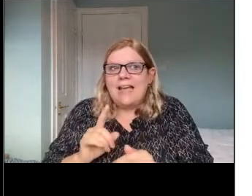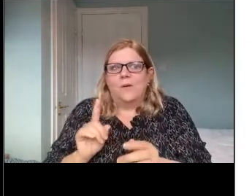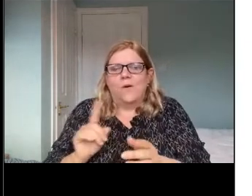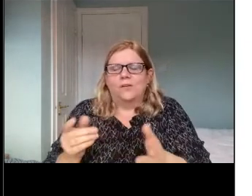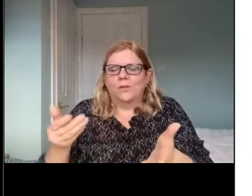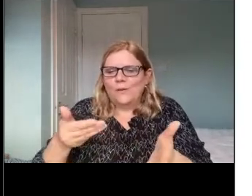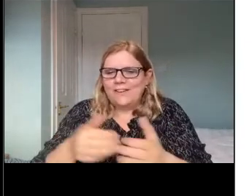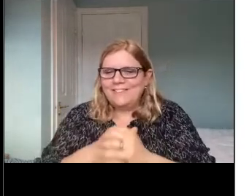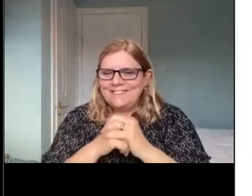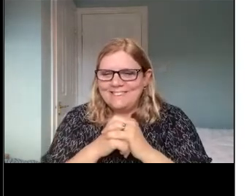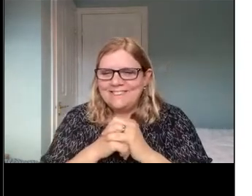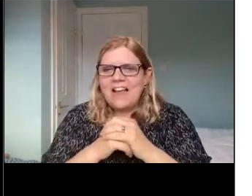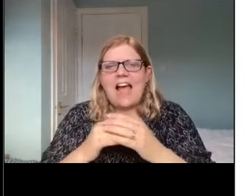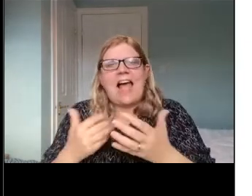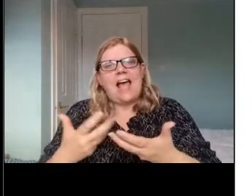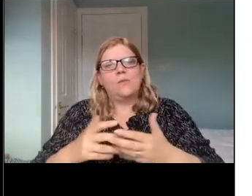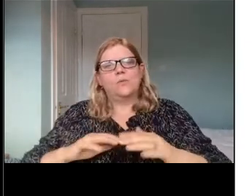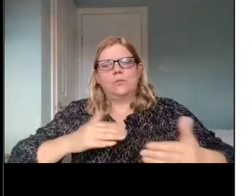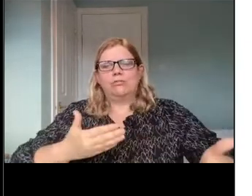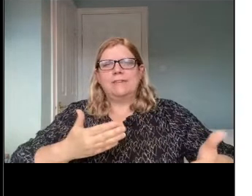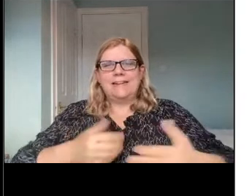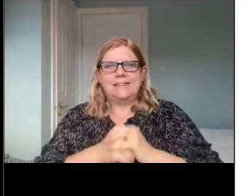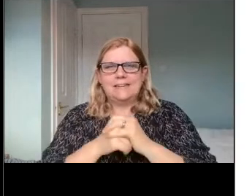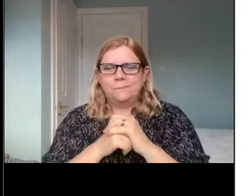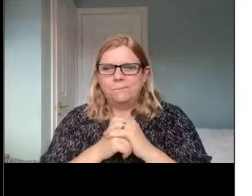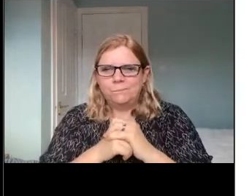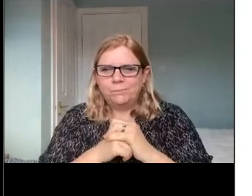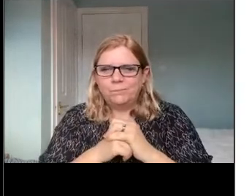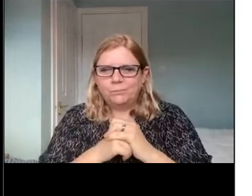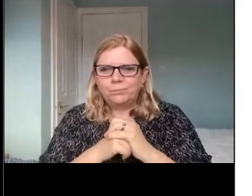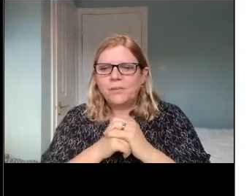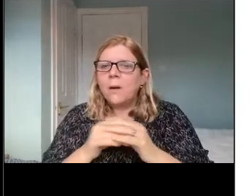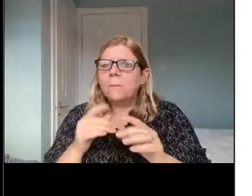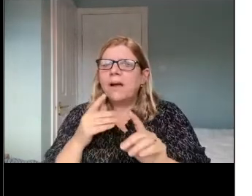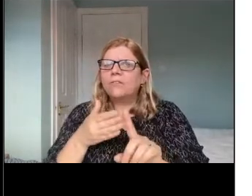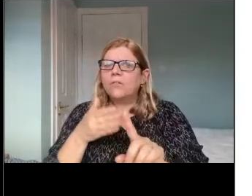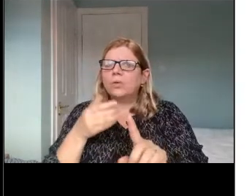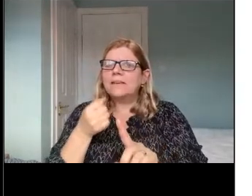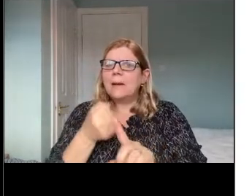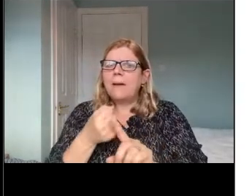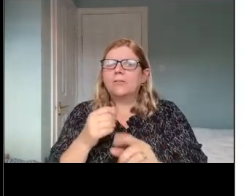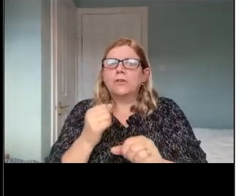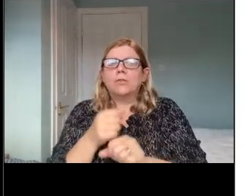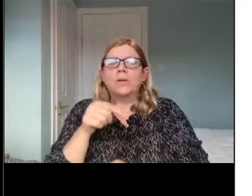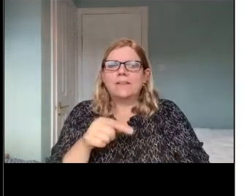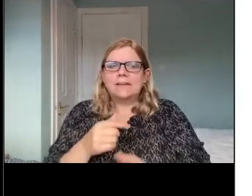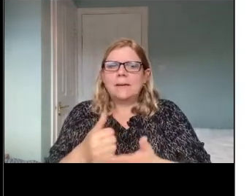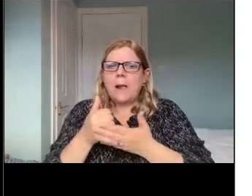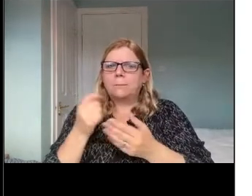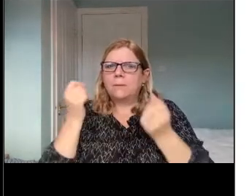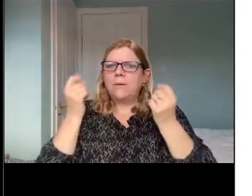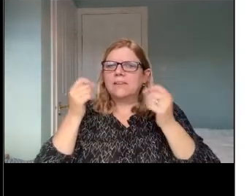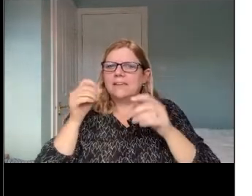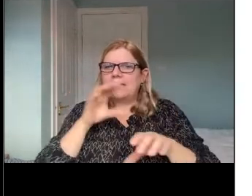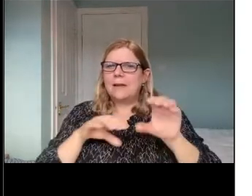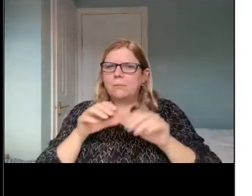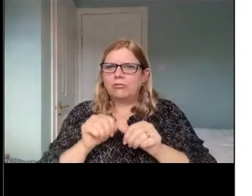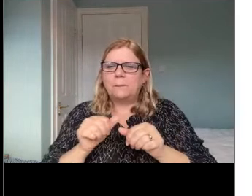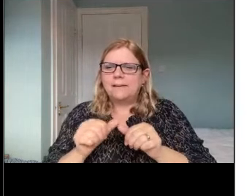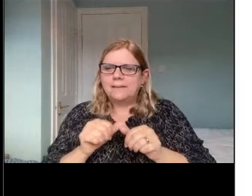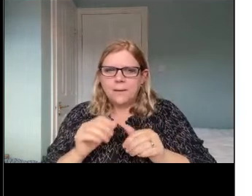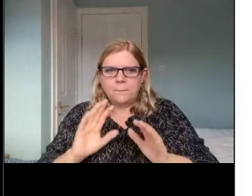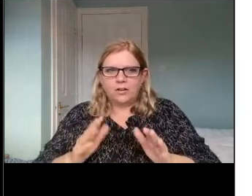to support and help them know what to say, but basically the young people are leading it and learning presentation skills and so on. And it had such